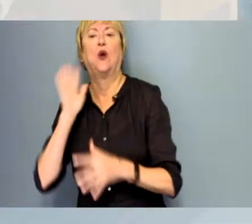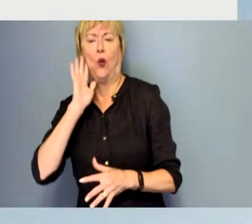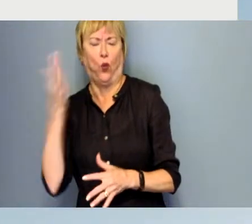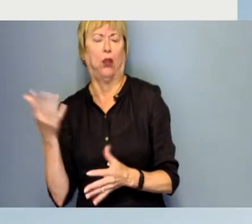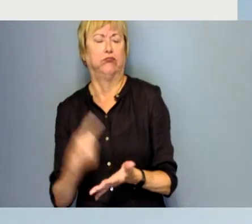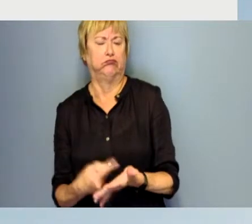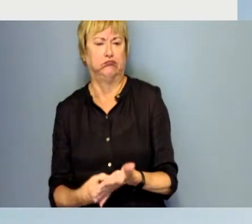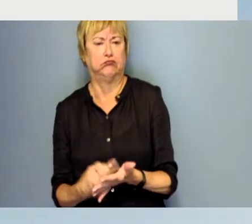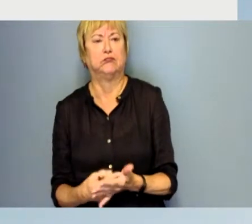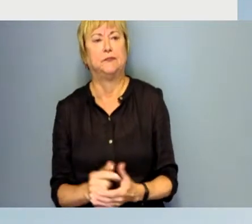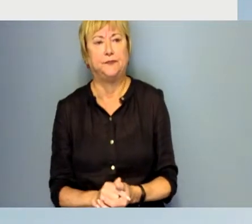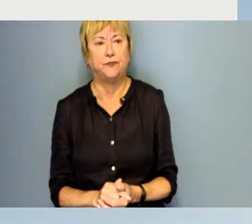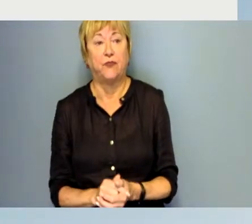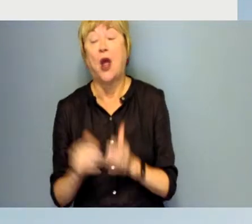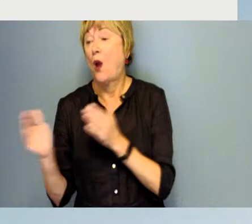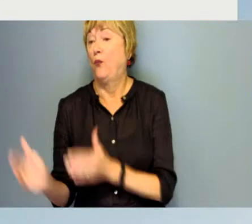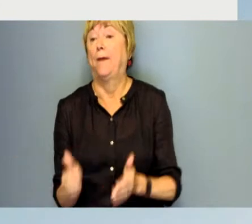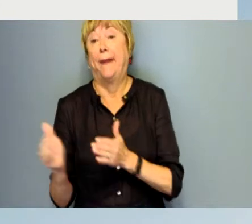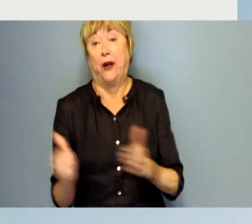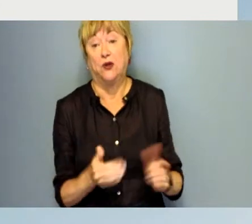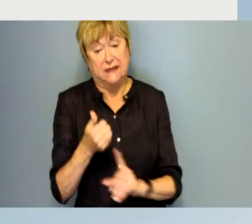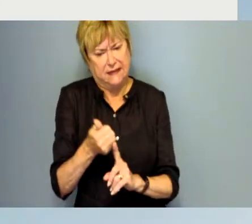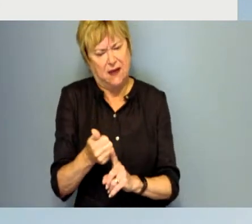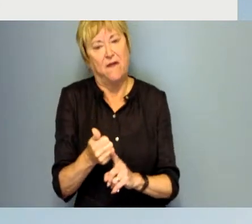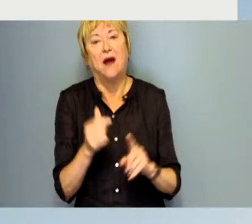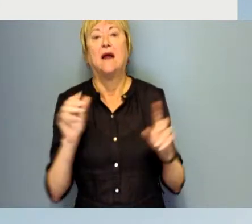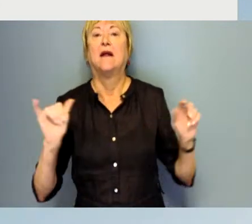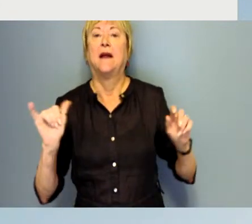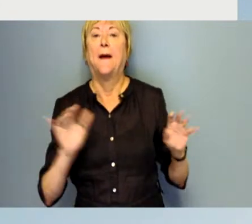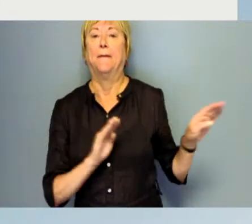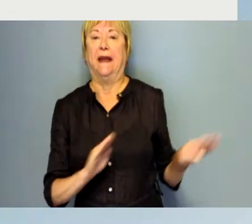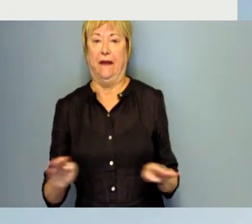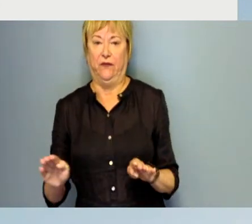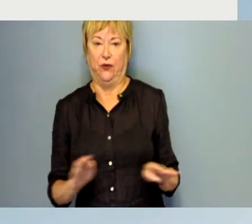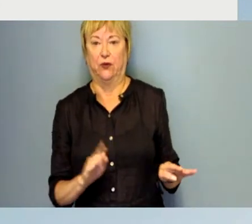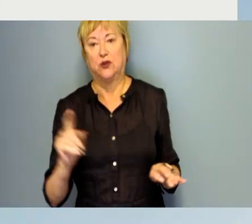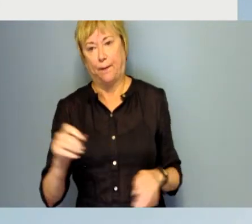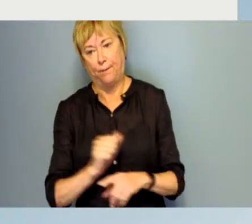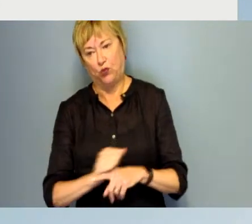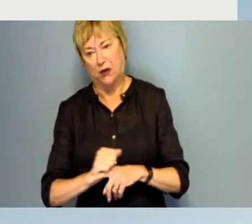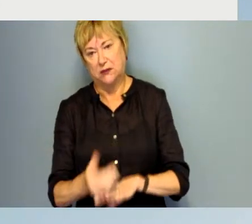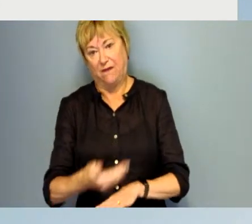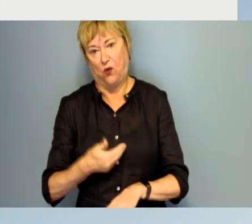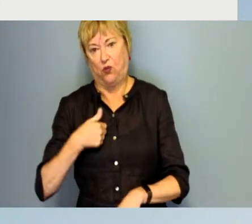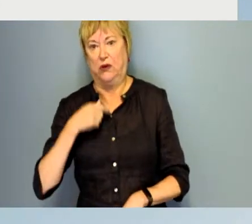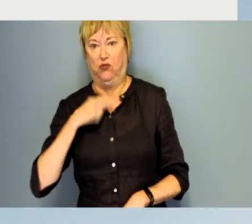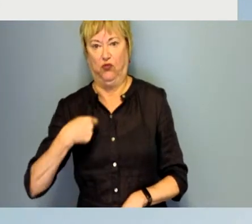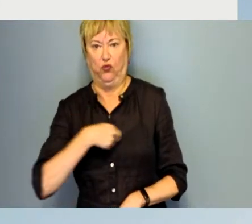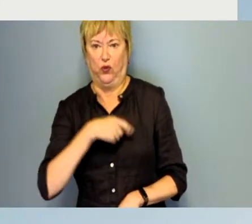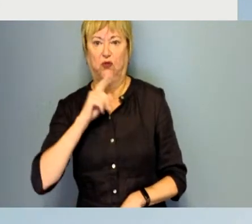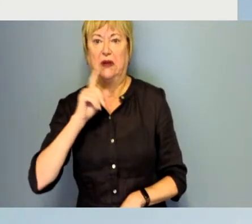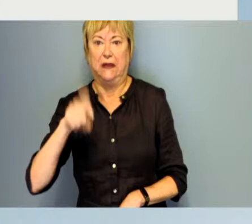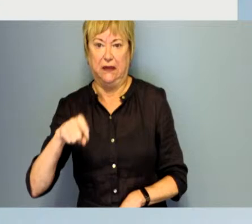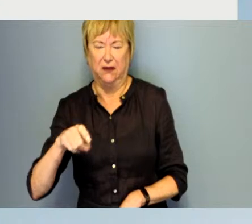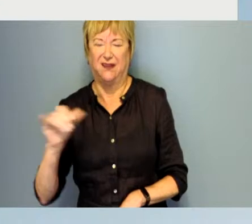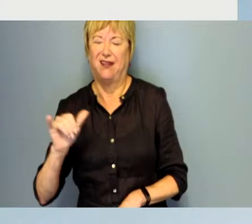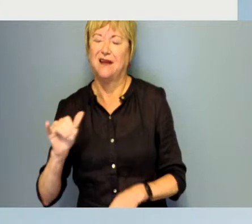So preparedness is a behavior, and it needs to be practiced before it's needed. I think we all remember doing fire drills as a